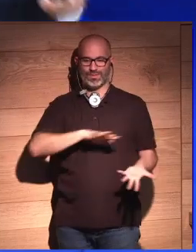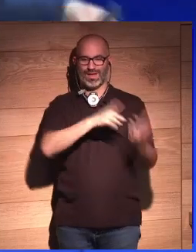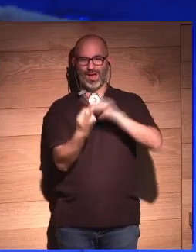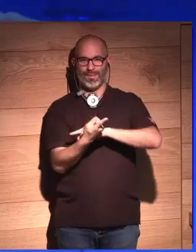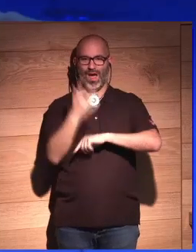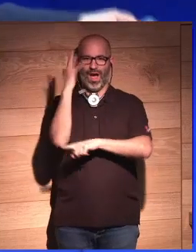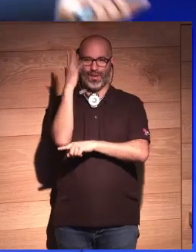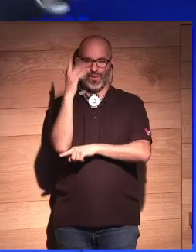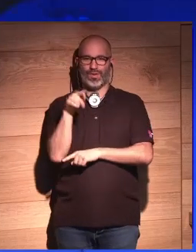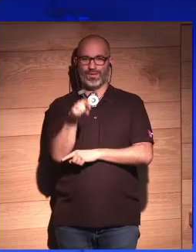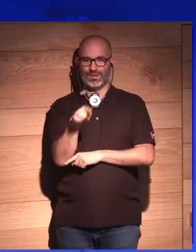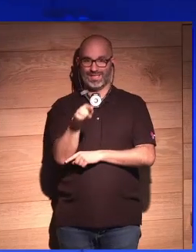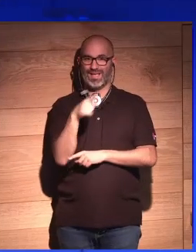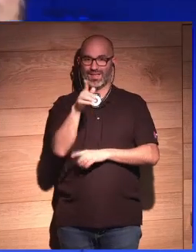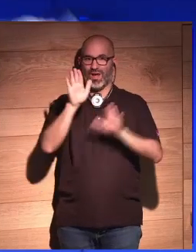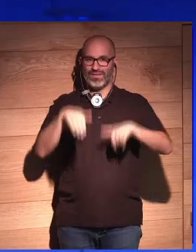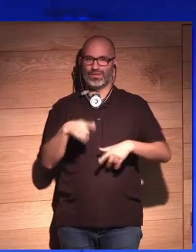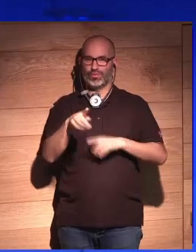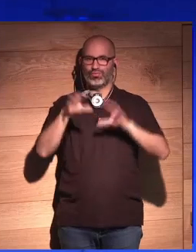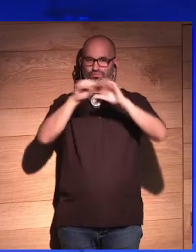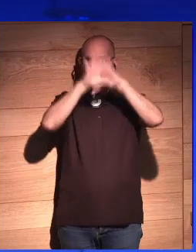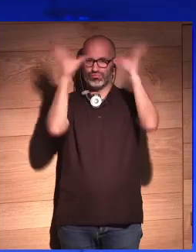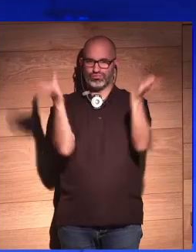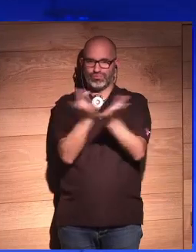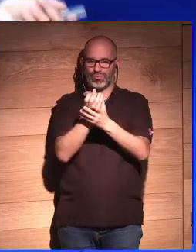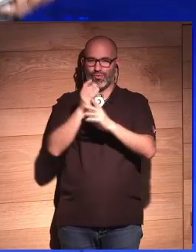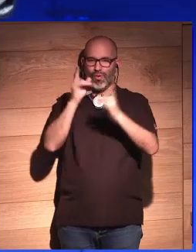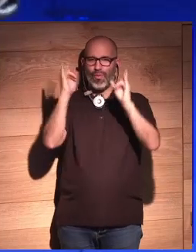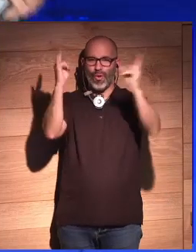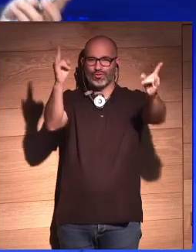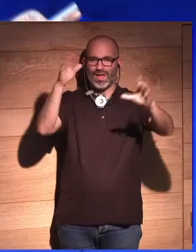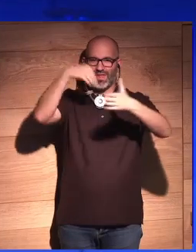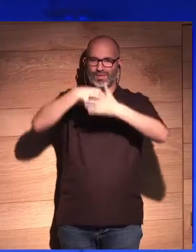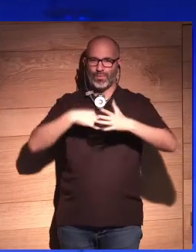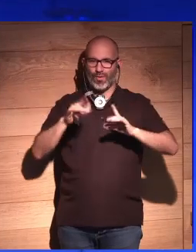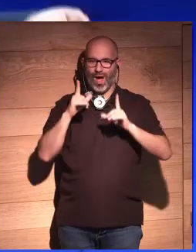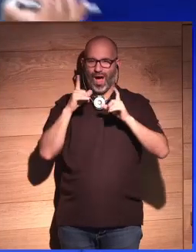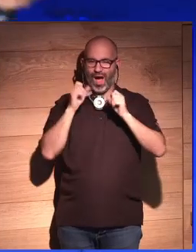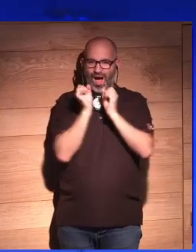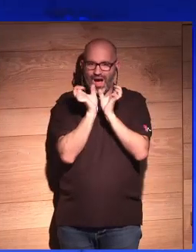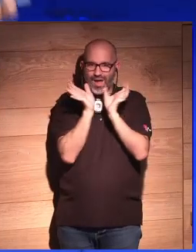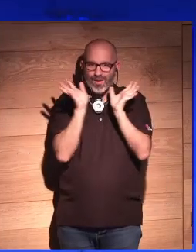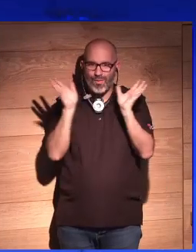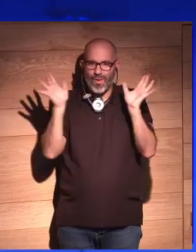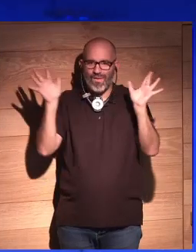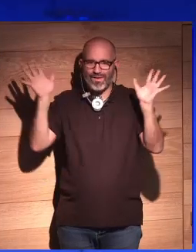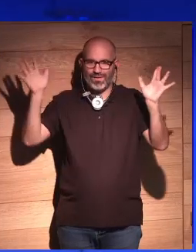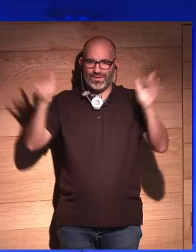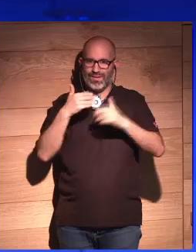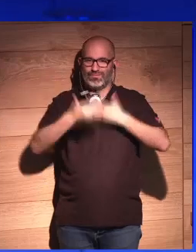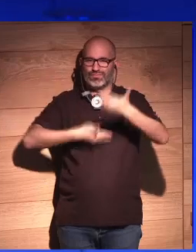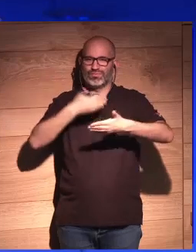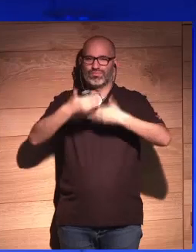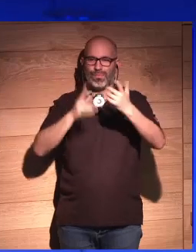go through the history of the forest as it as animals live there, as people come